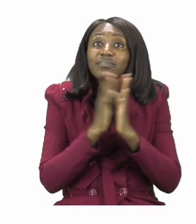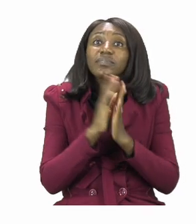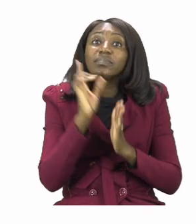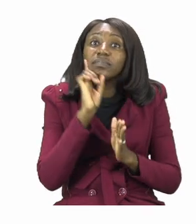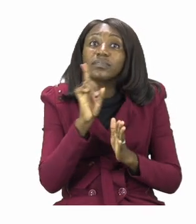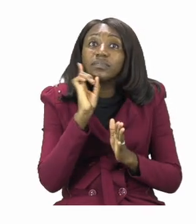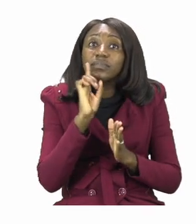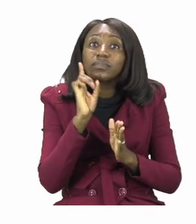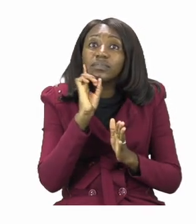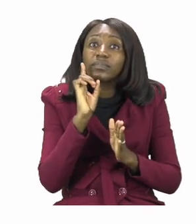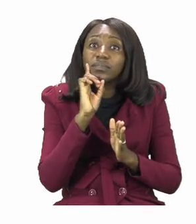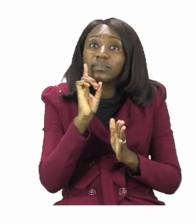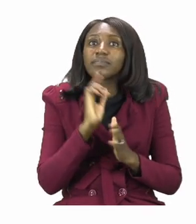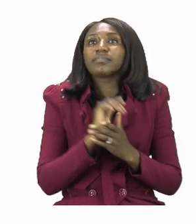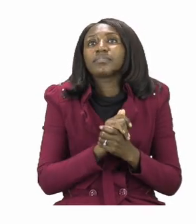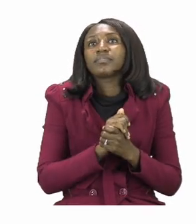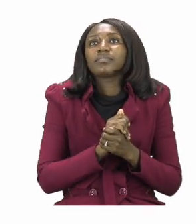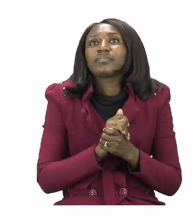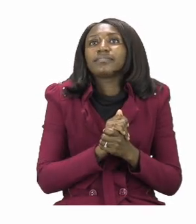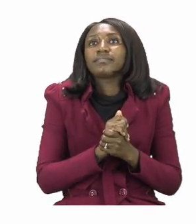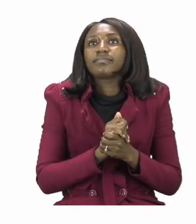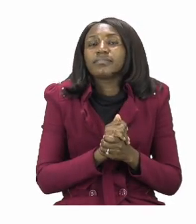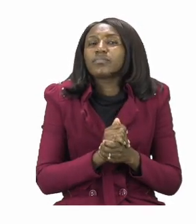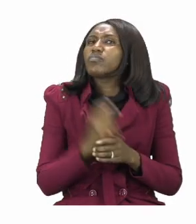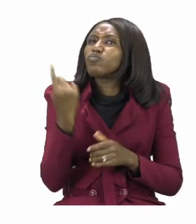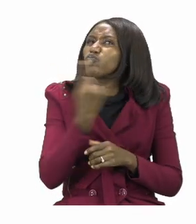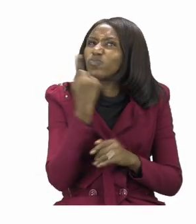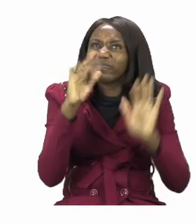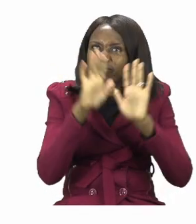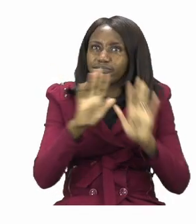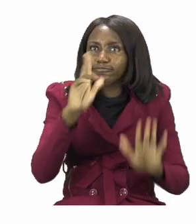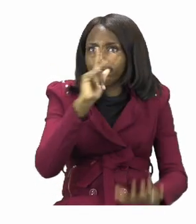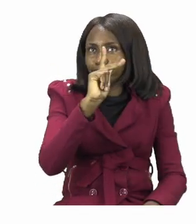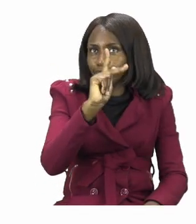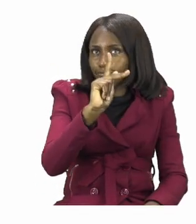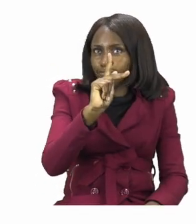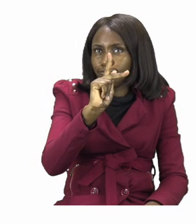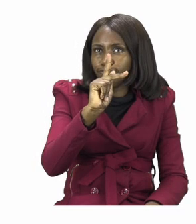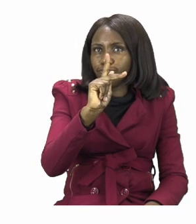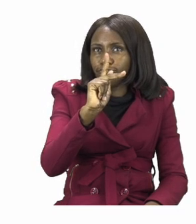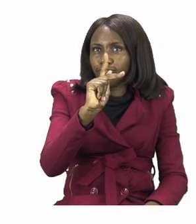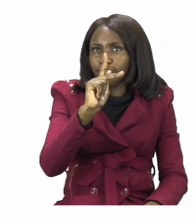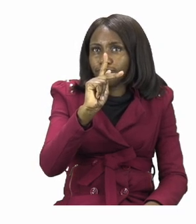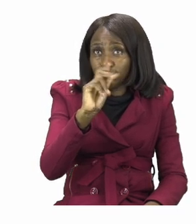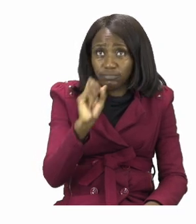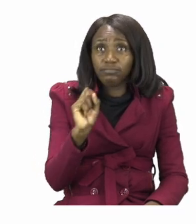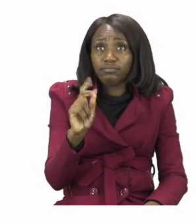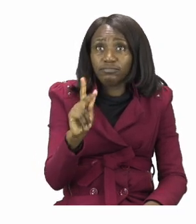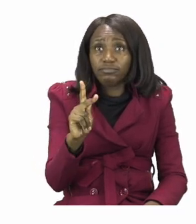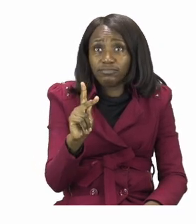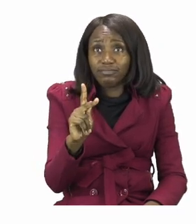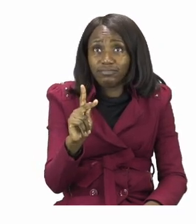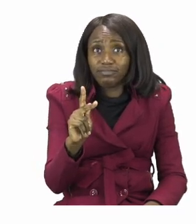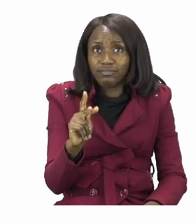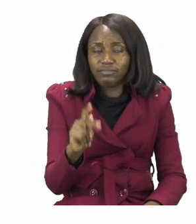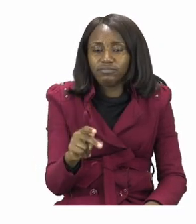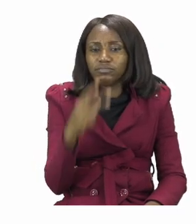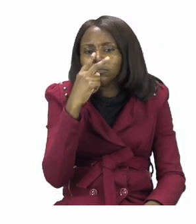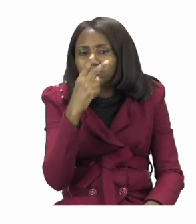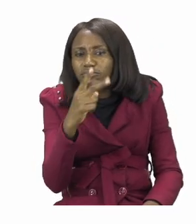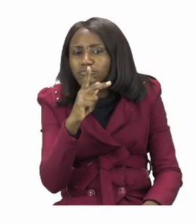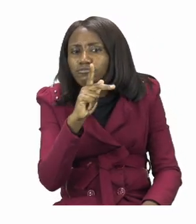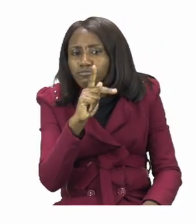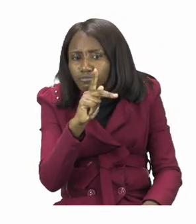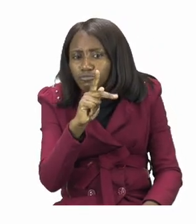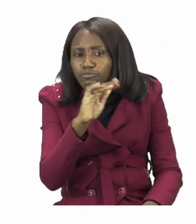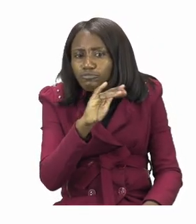because the sound K and the letter K share the sound with another letter. So